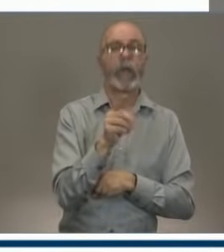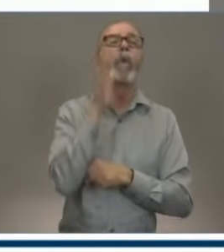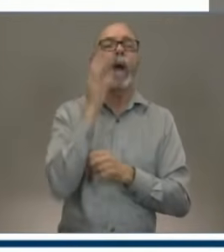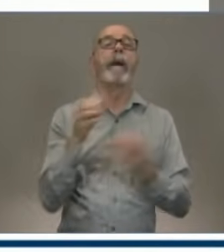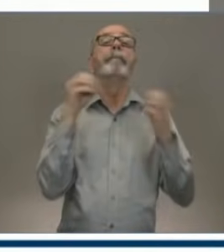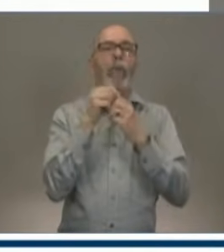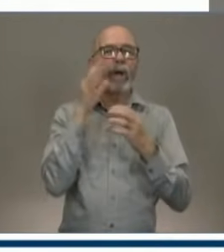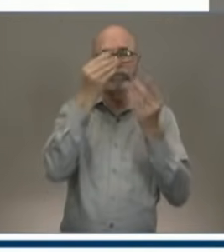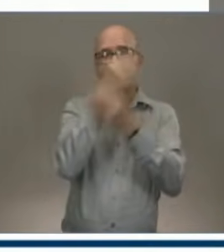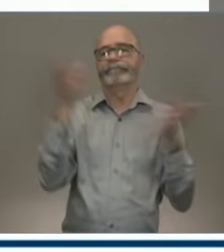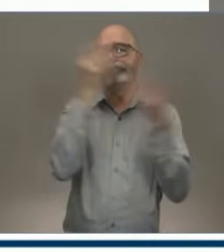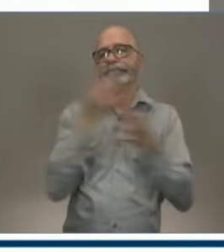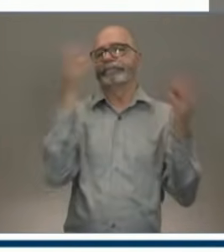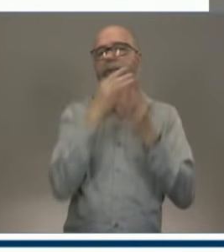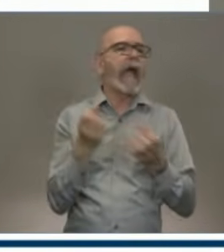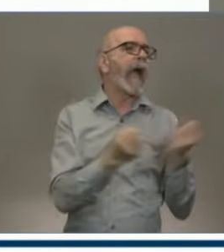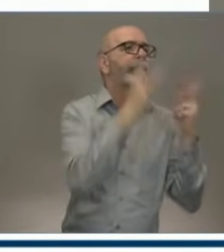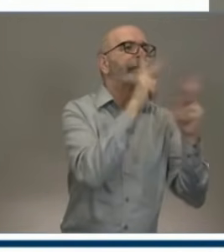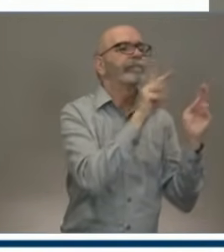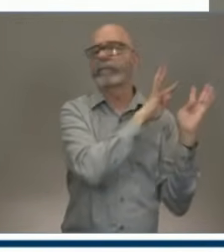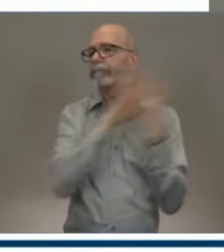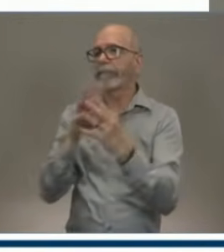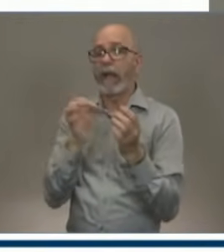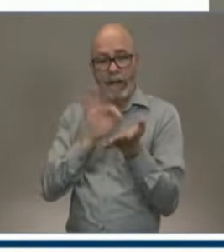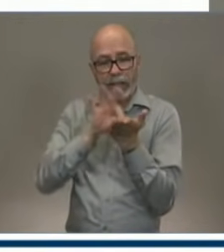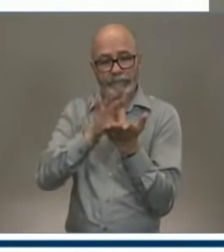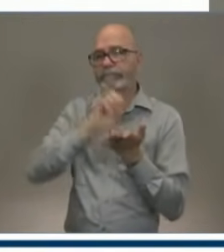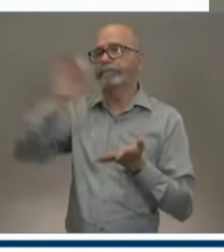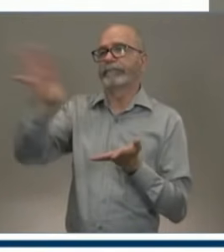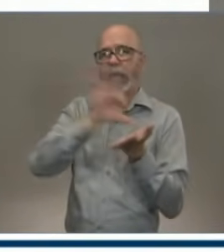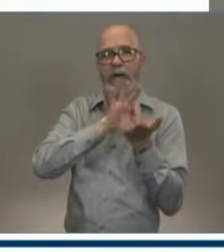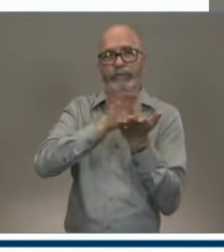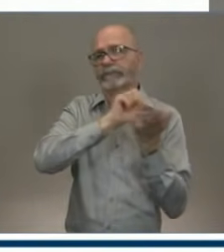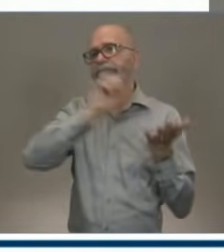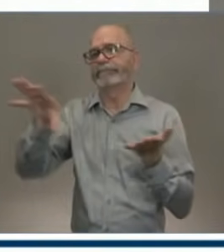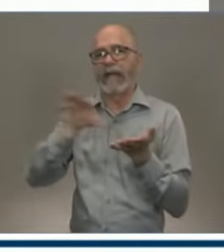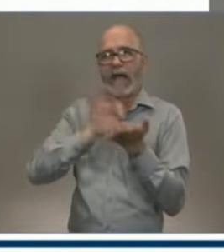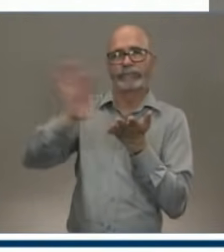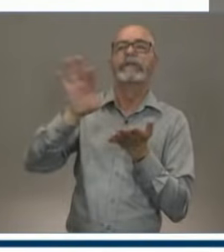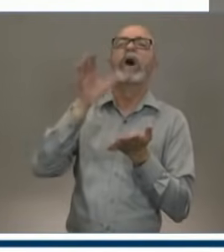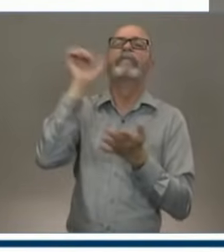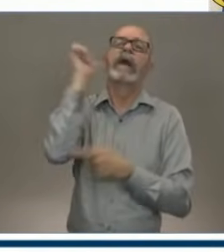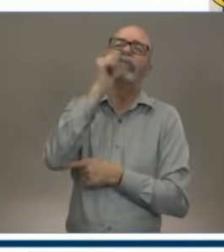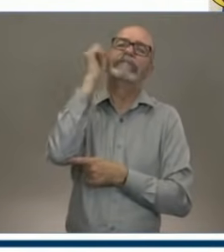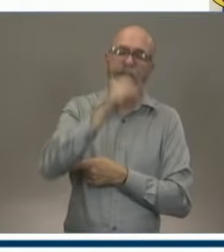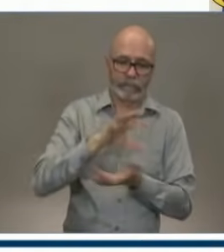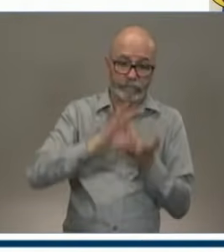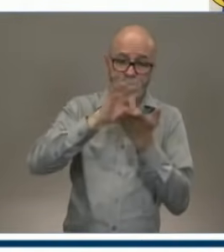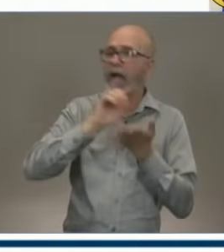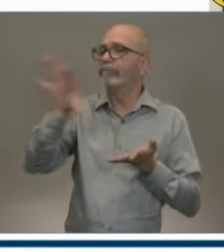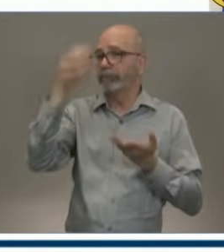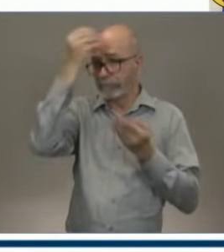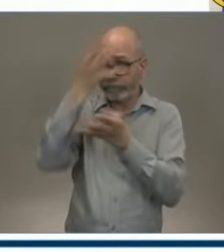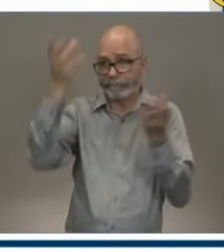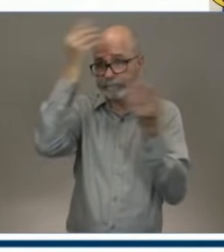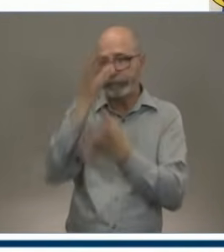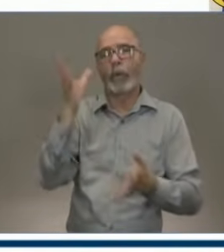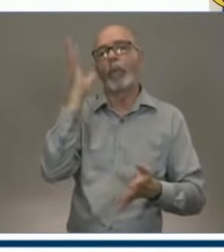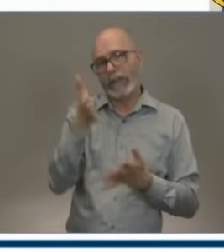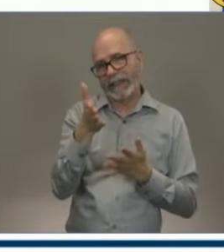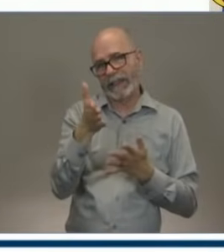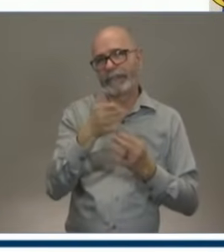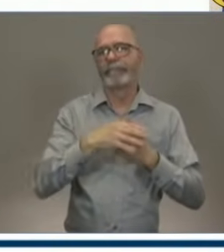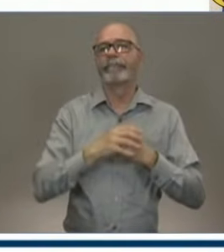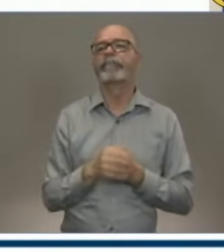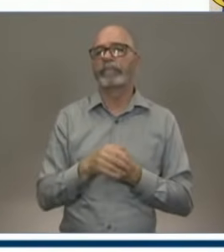which will get you closer towards that daily amount, and that's starting next week. Go ahead with your follow-up, Victoria.